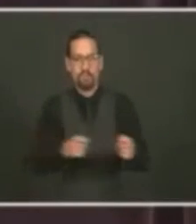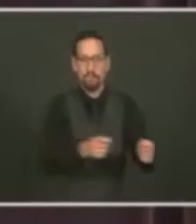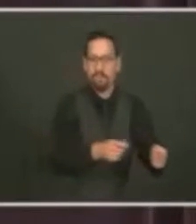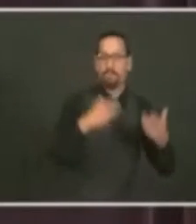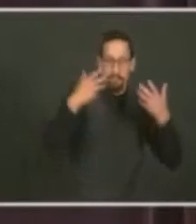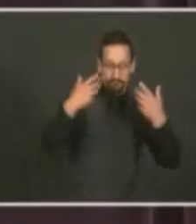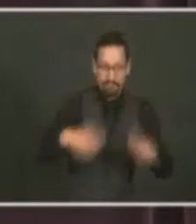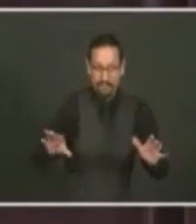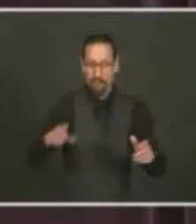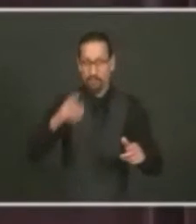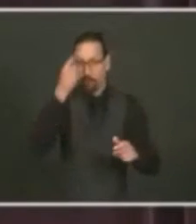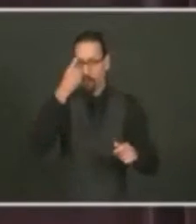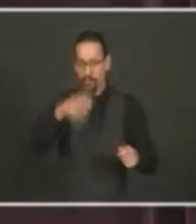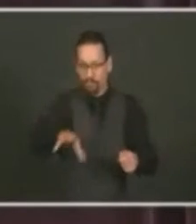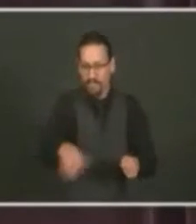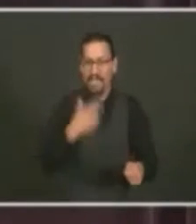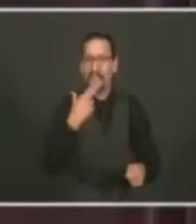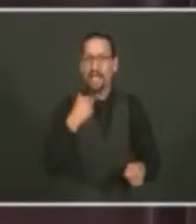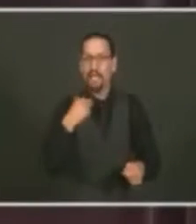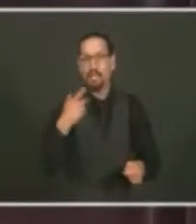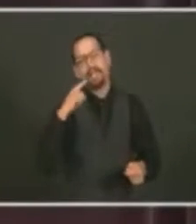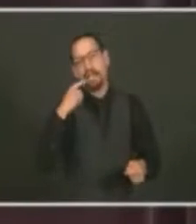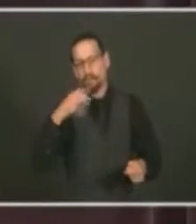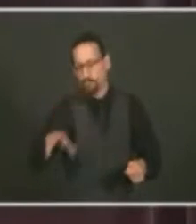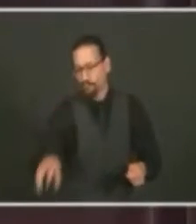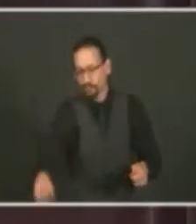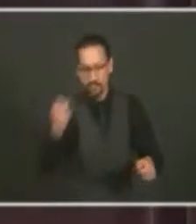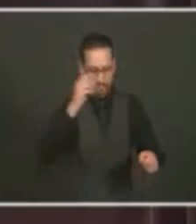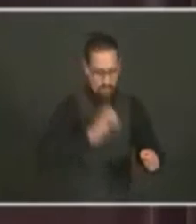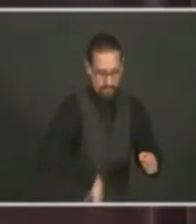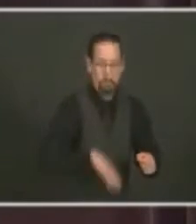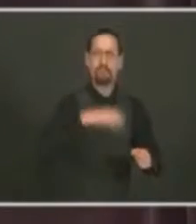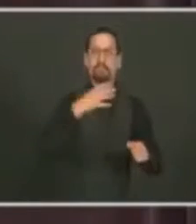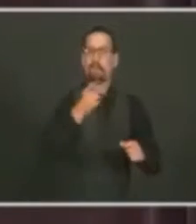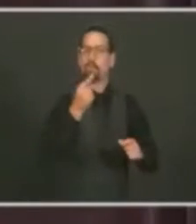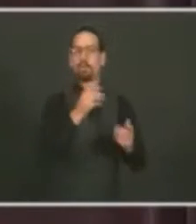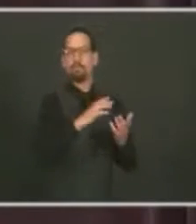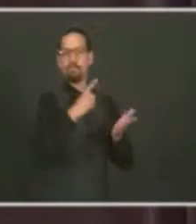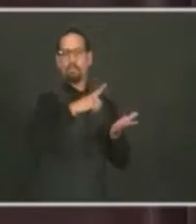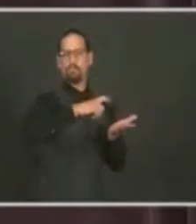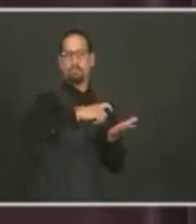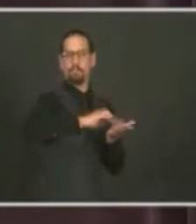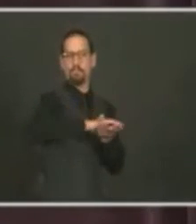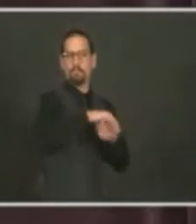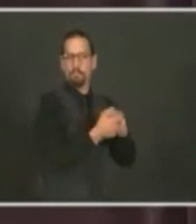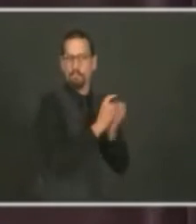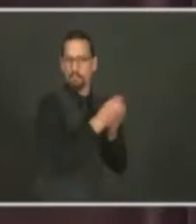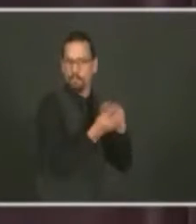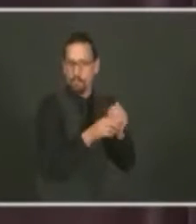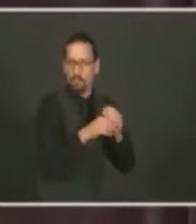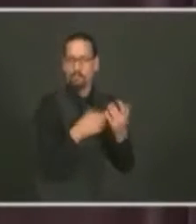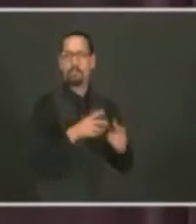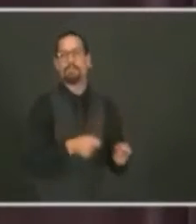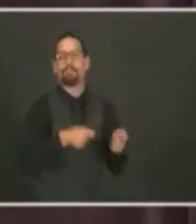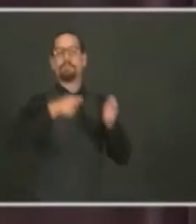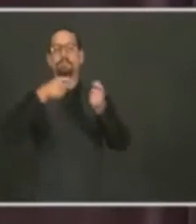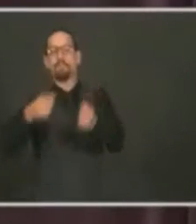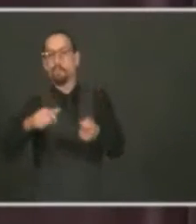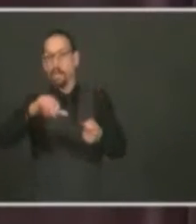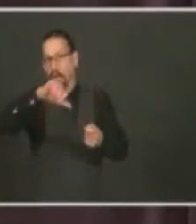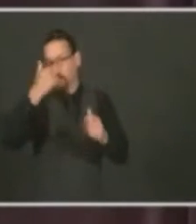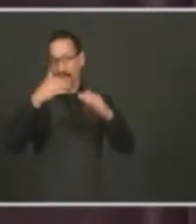As we are saying, and will continue to say, masks are absolutely required